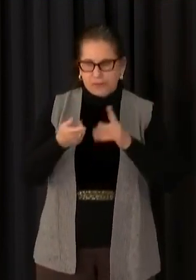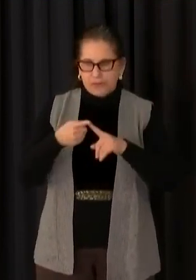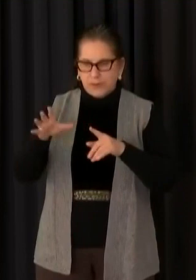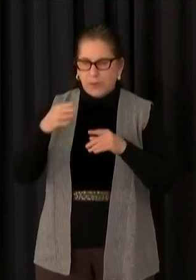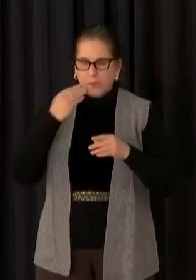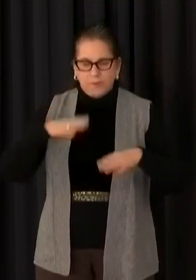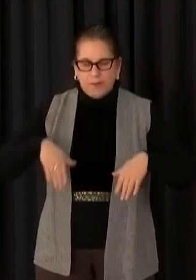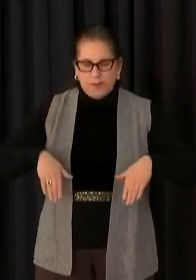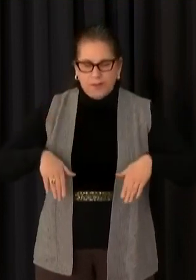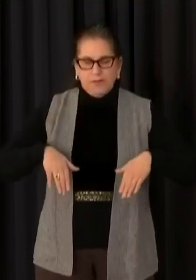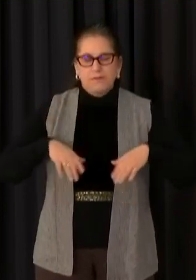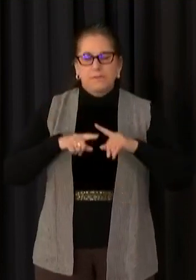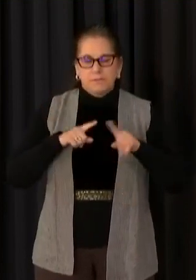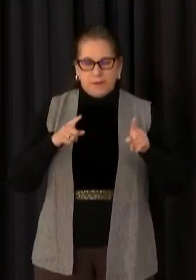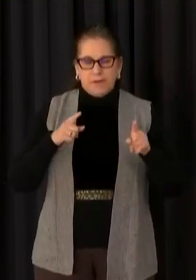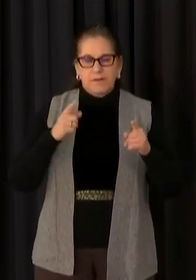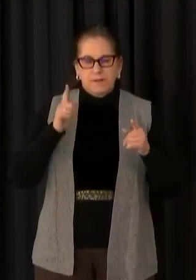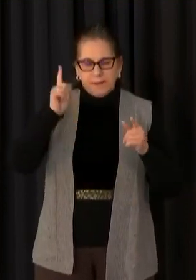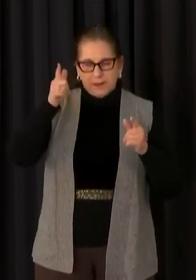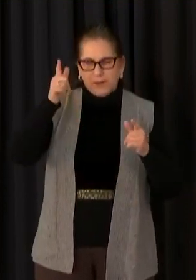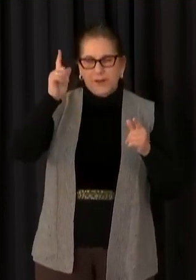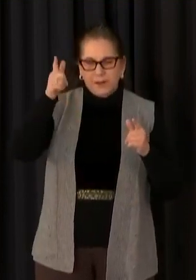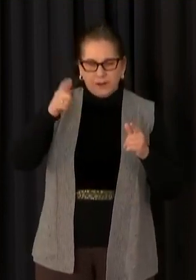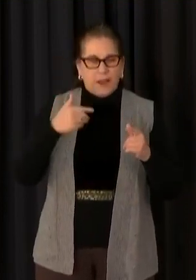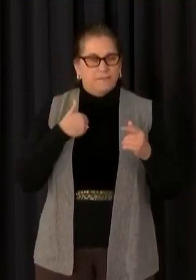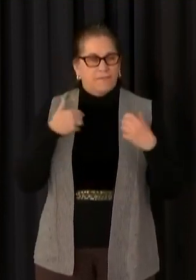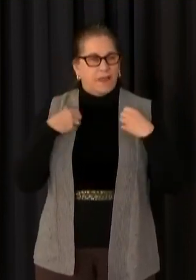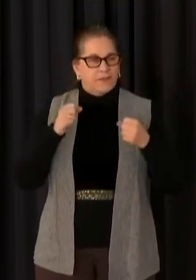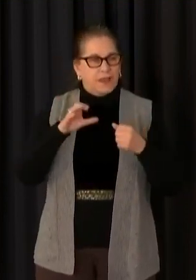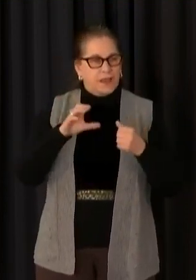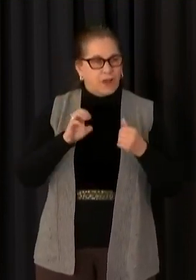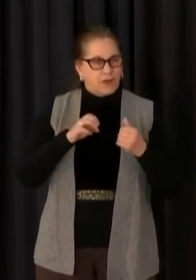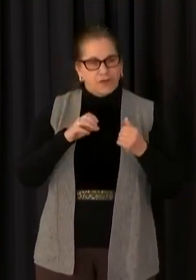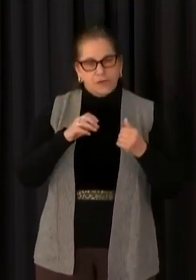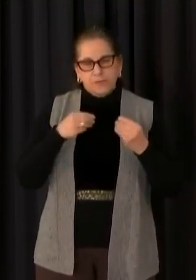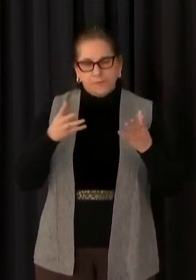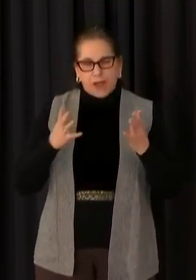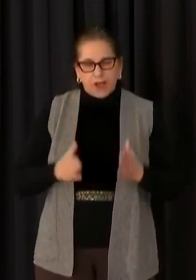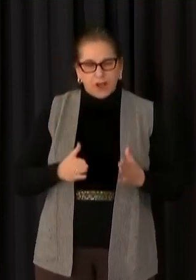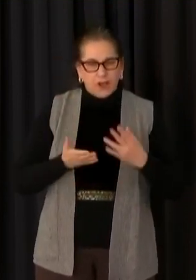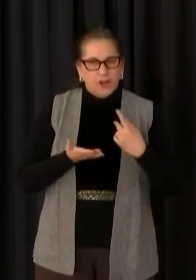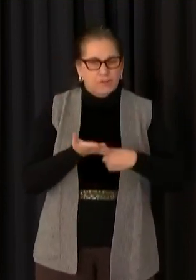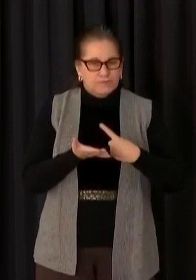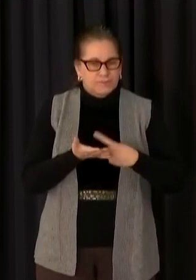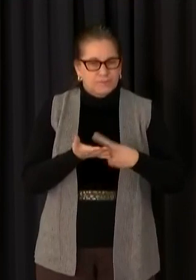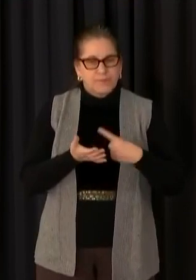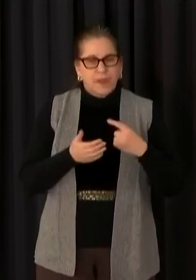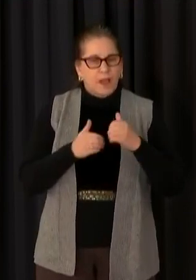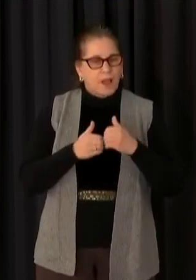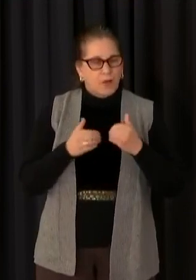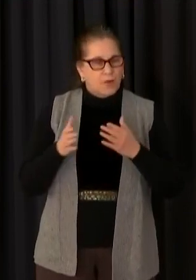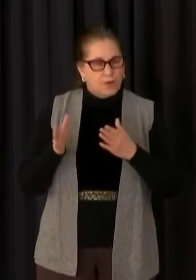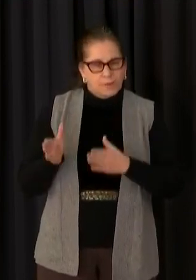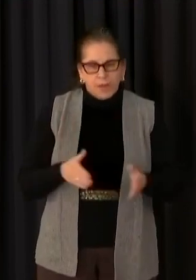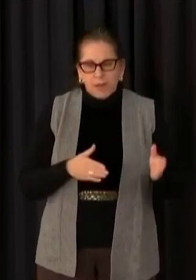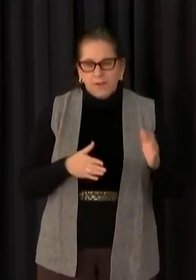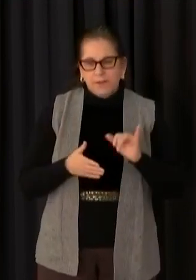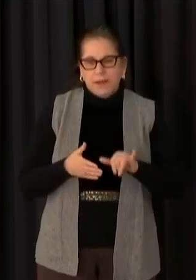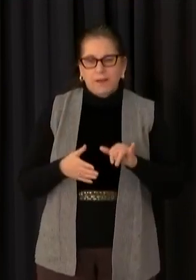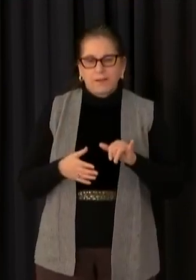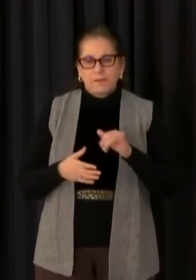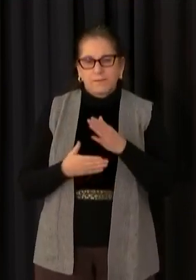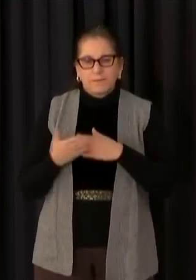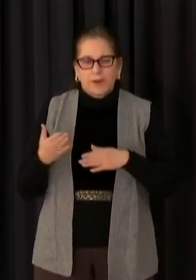shared the healthcare provider administration sheets that are part of the FDA